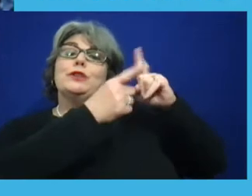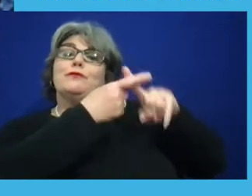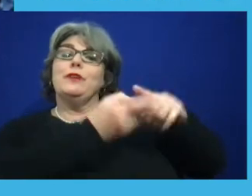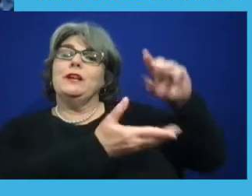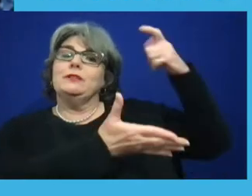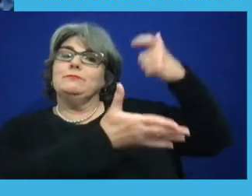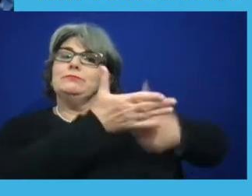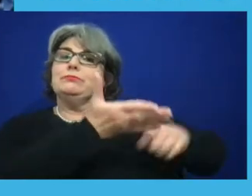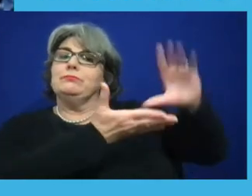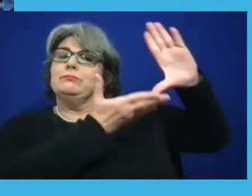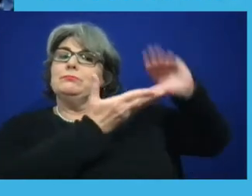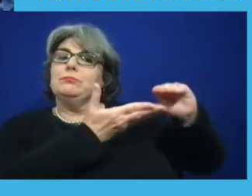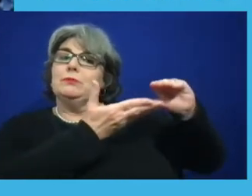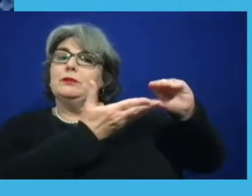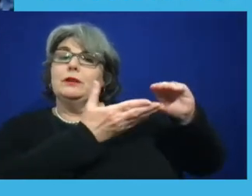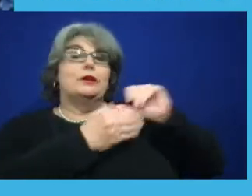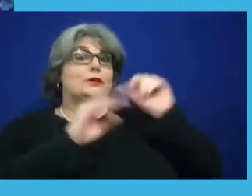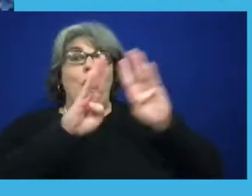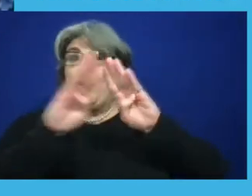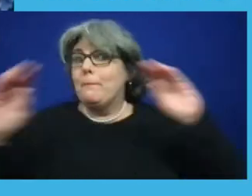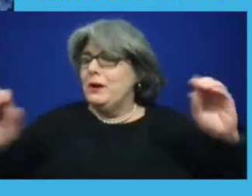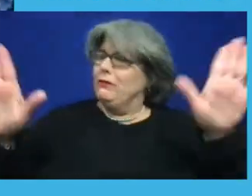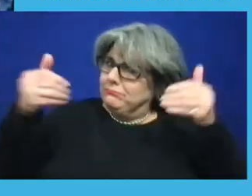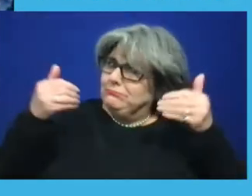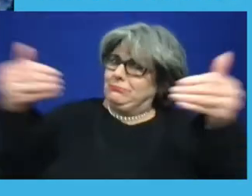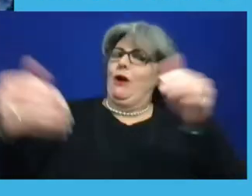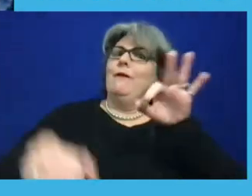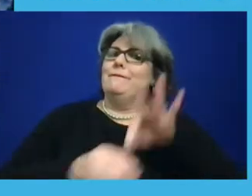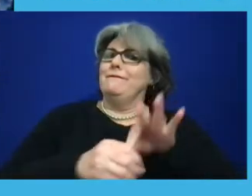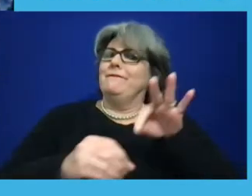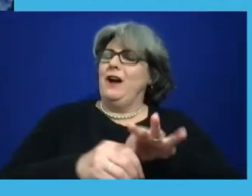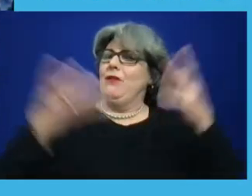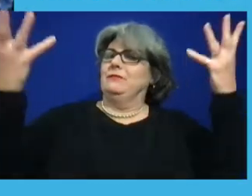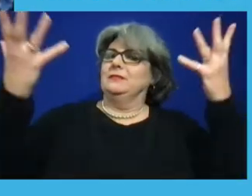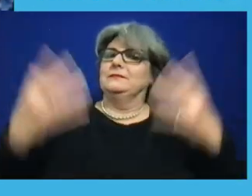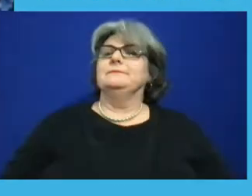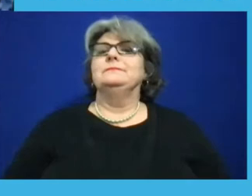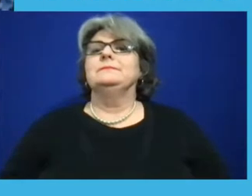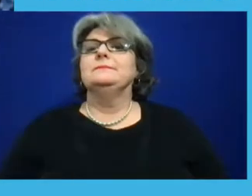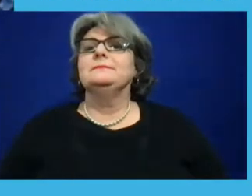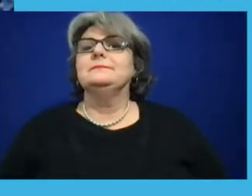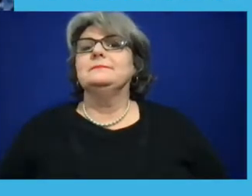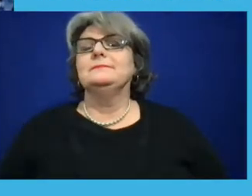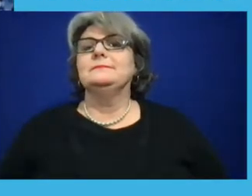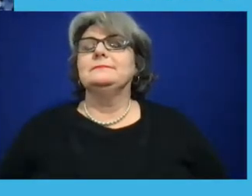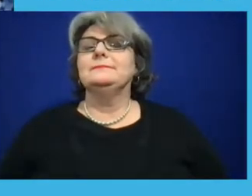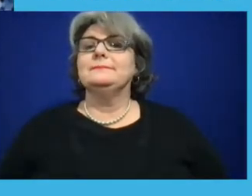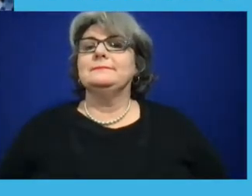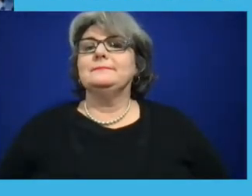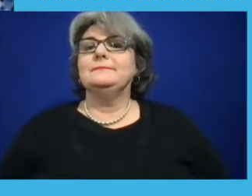Medicare, and then they want to give their rich friends a tax cut. Don't boo, vote.